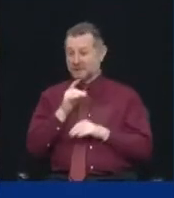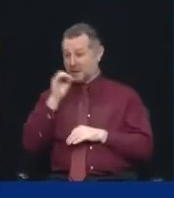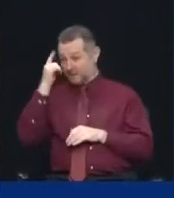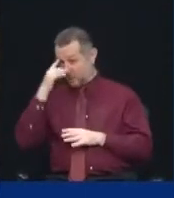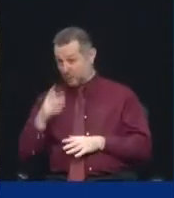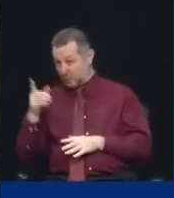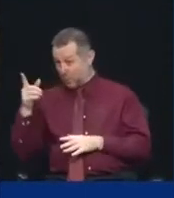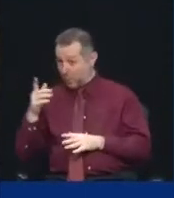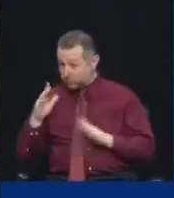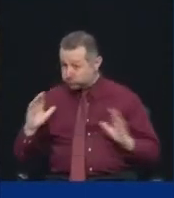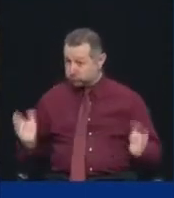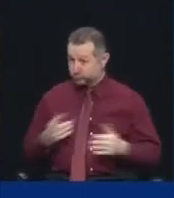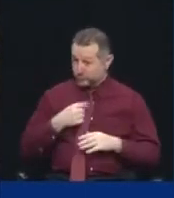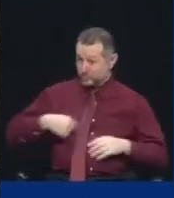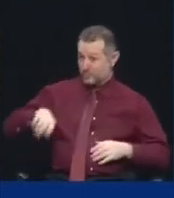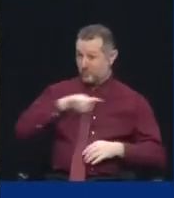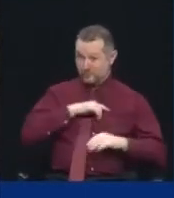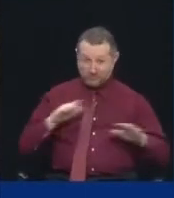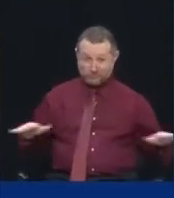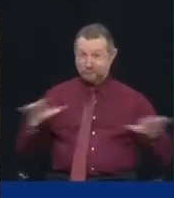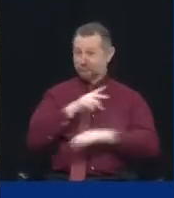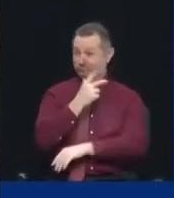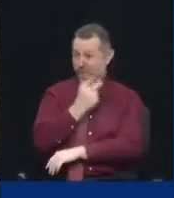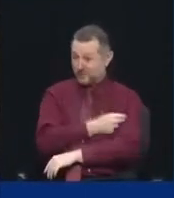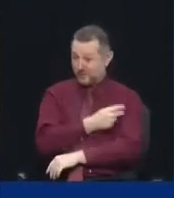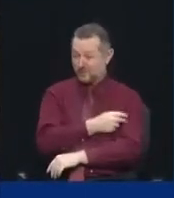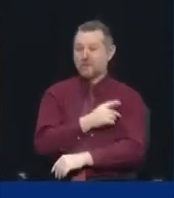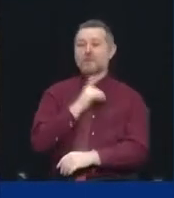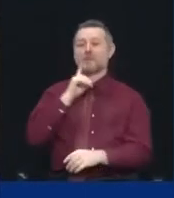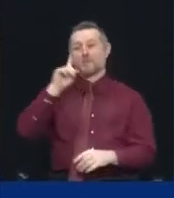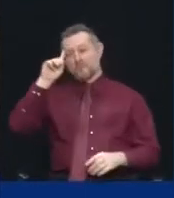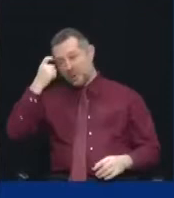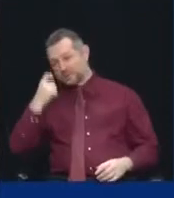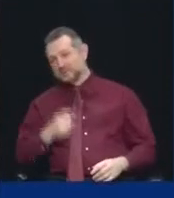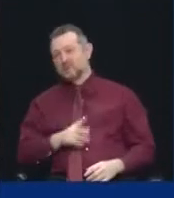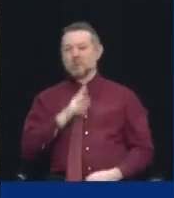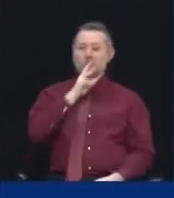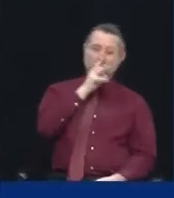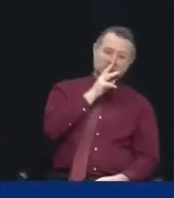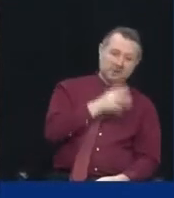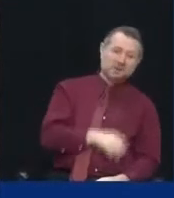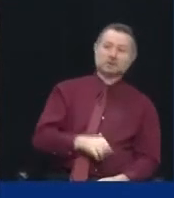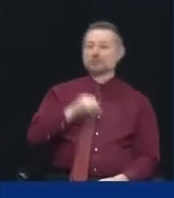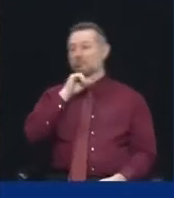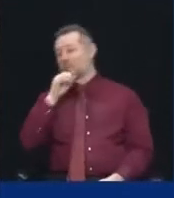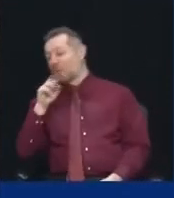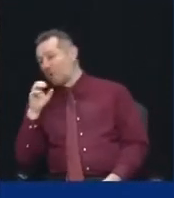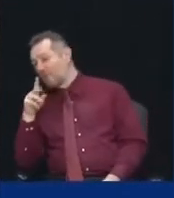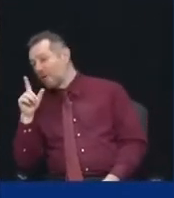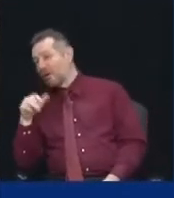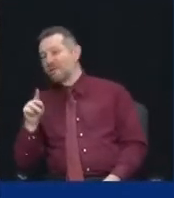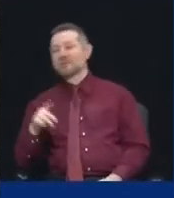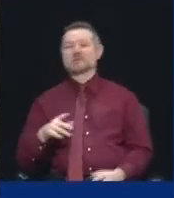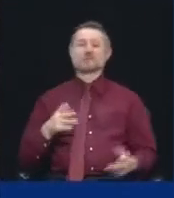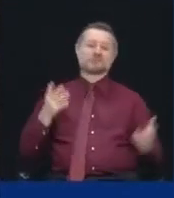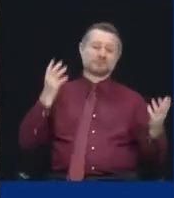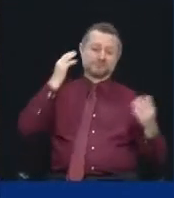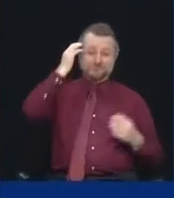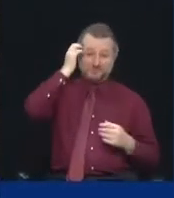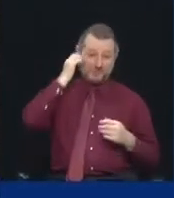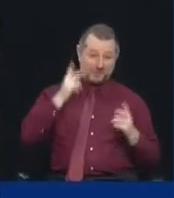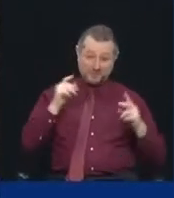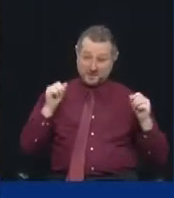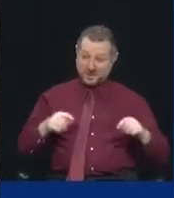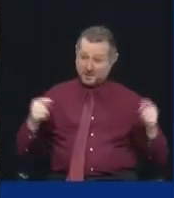here in Westchester County, and for those in the Bronx and those in Orange and Rockland County. We don't have moats at the borders of these